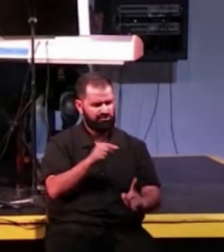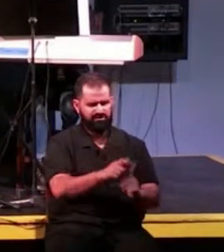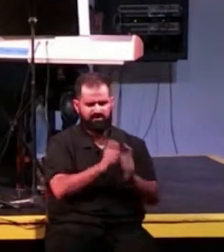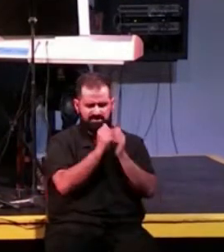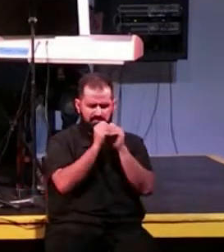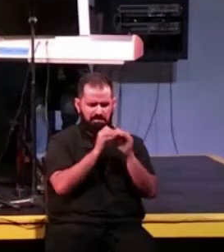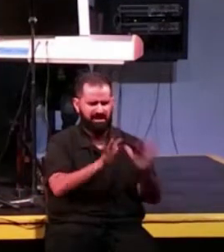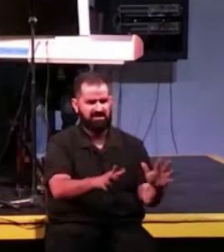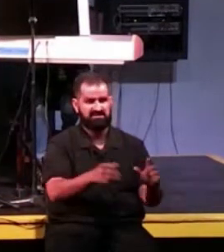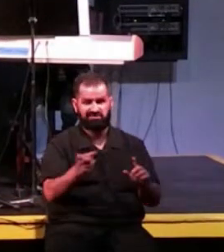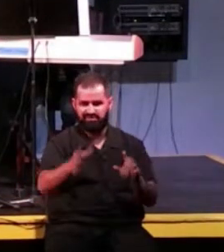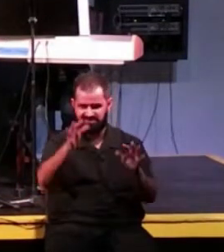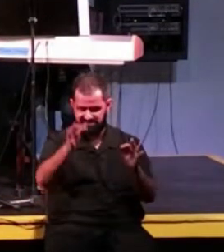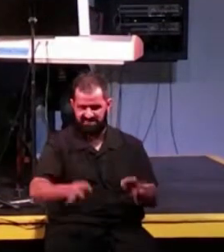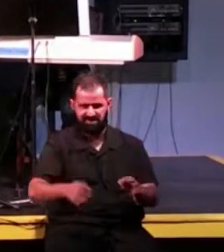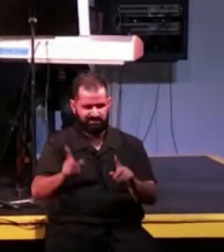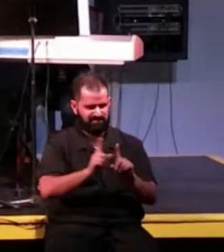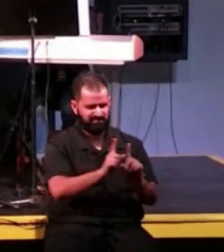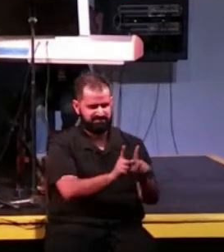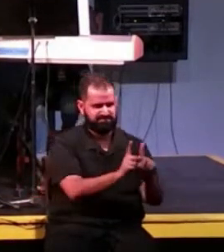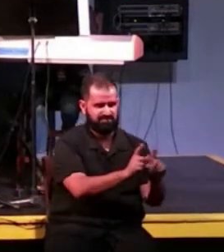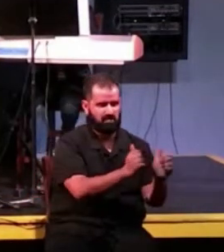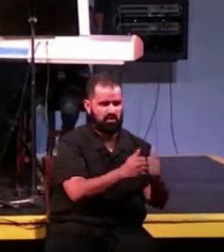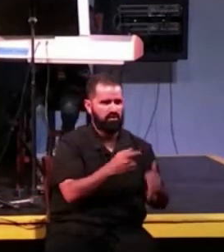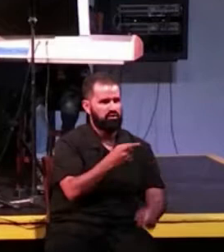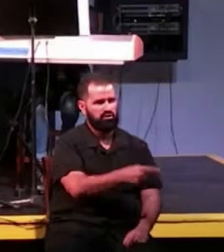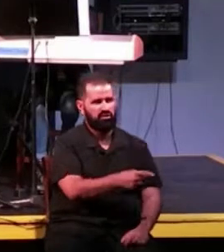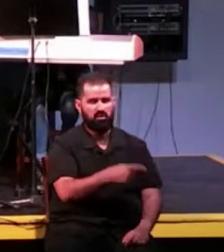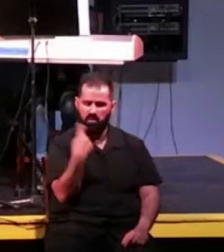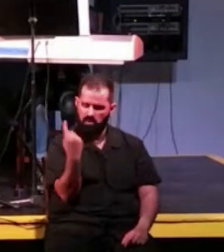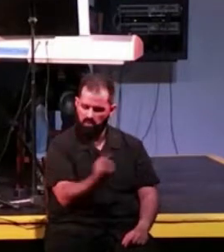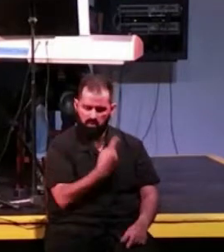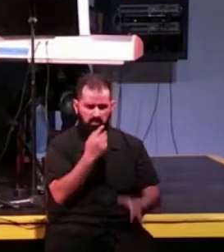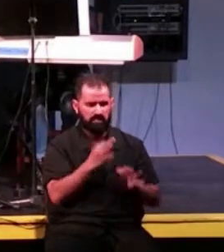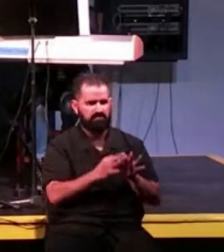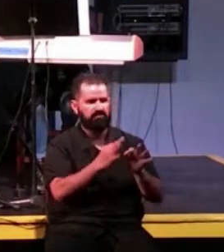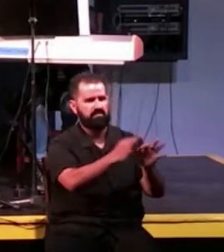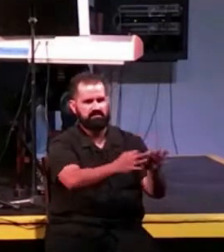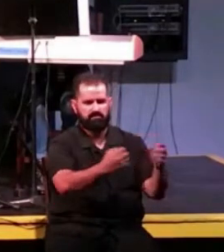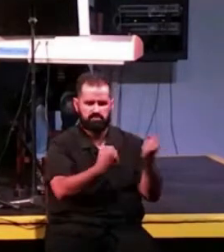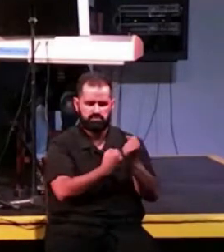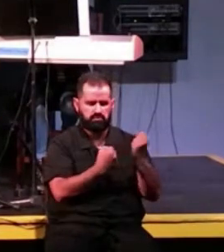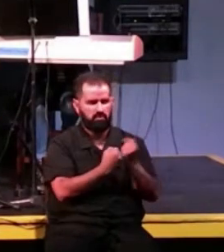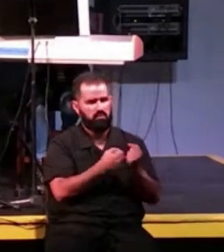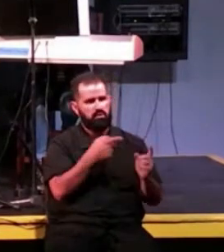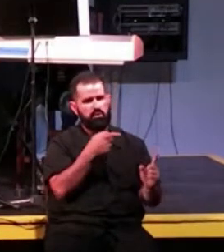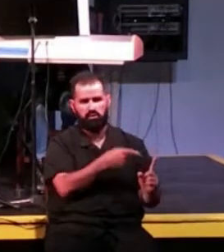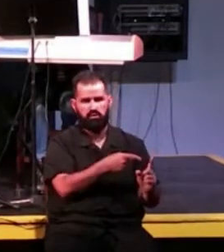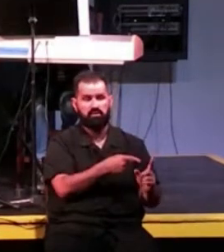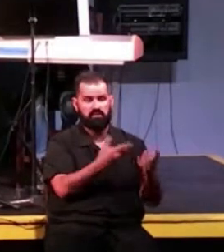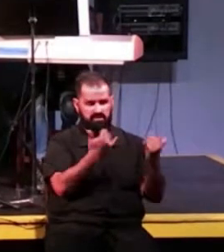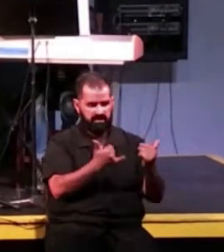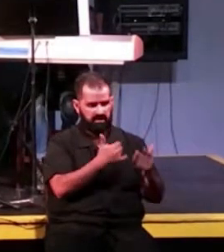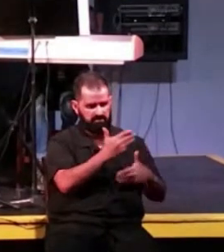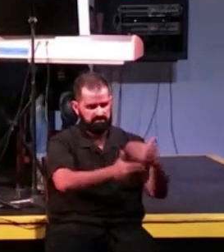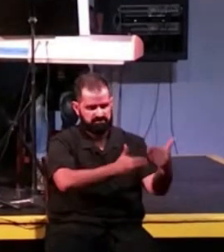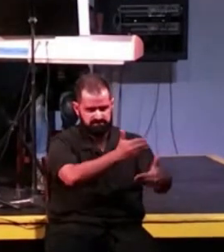measure. And because Ruth was there and faithful, we got